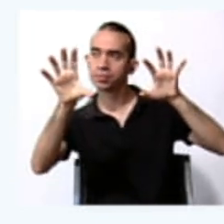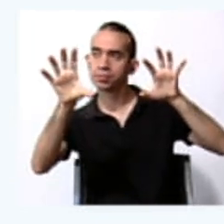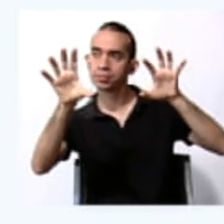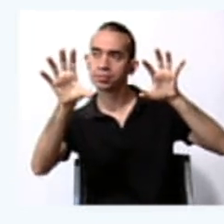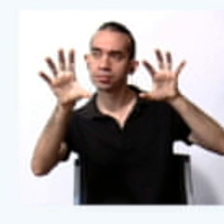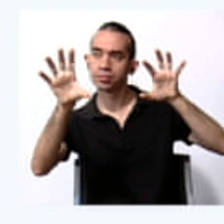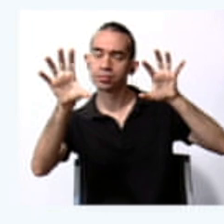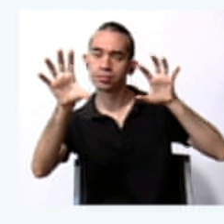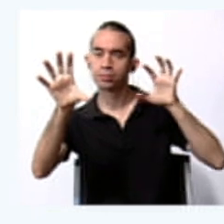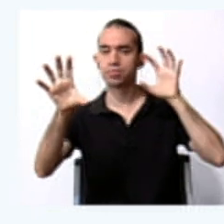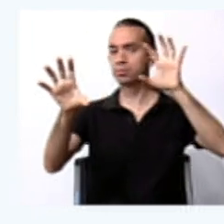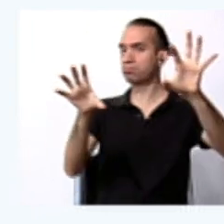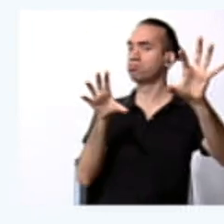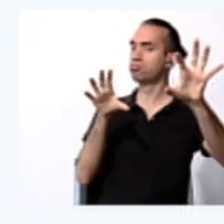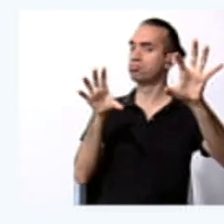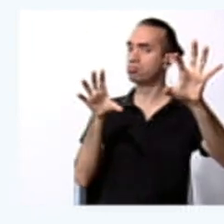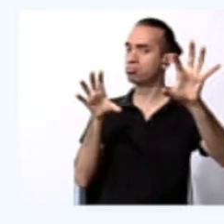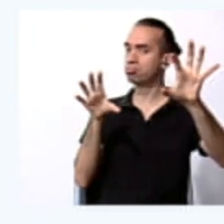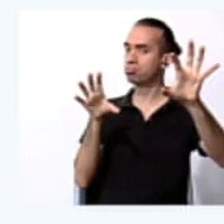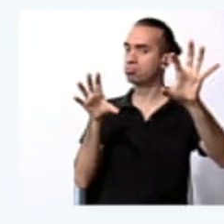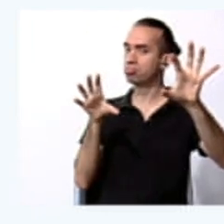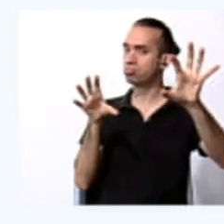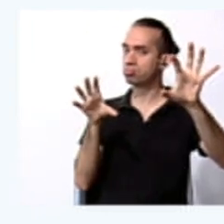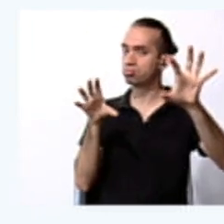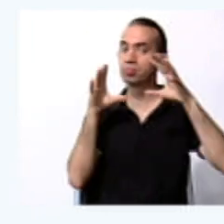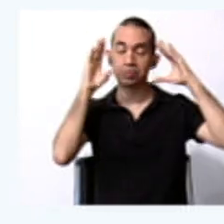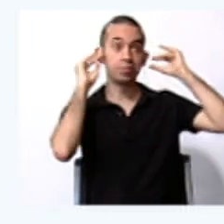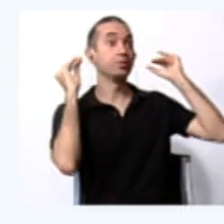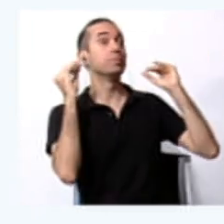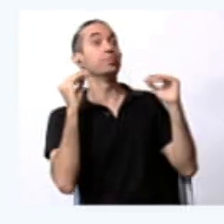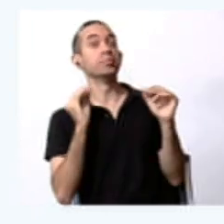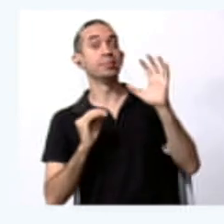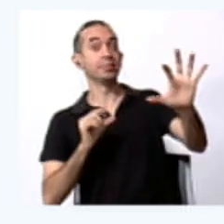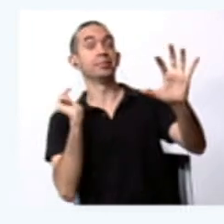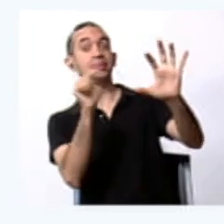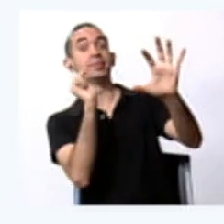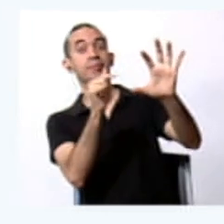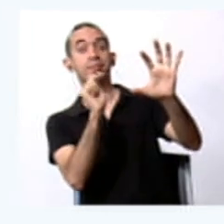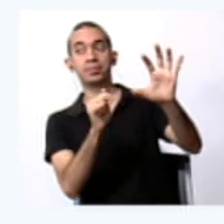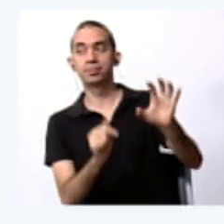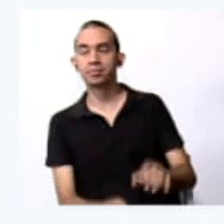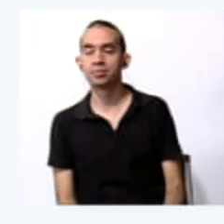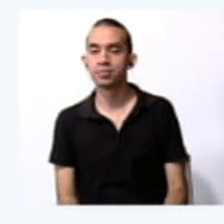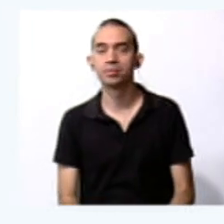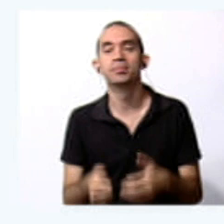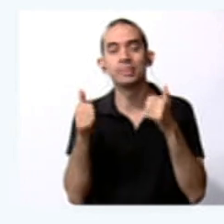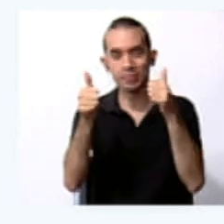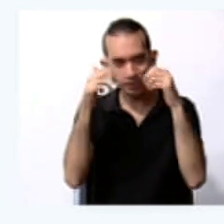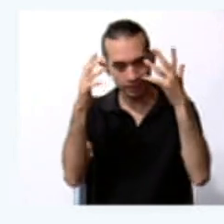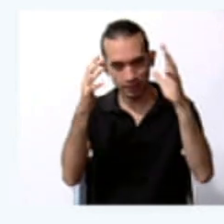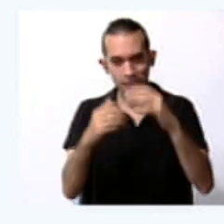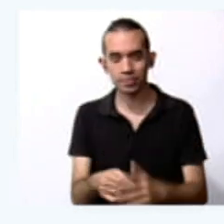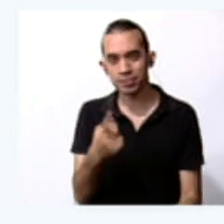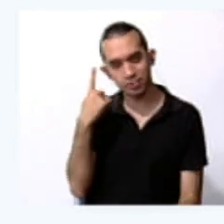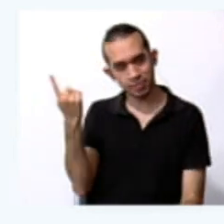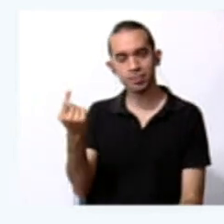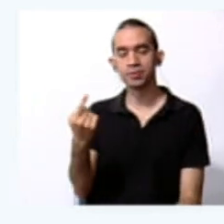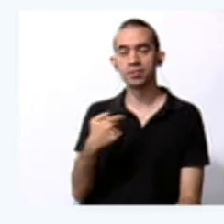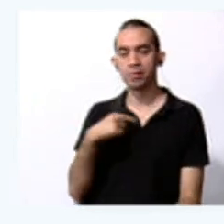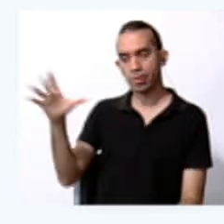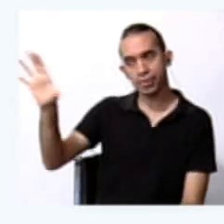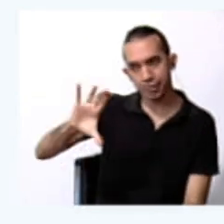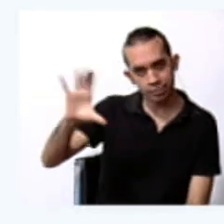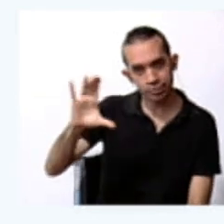or picture number two? Picture number two. Very Very good, Zoe. I feed